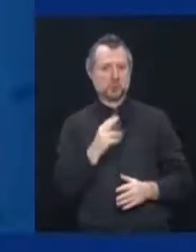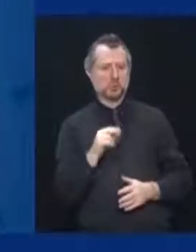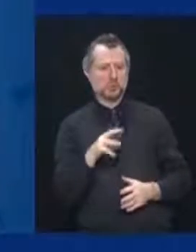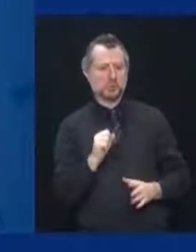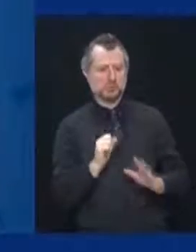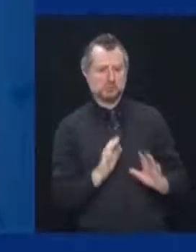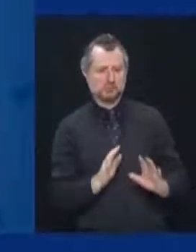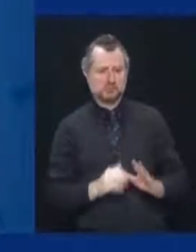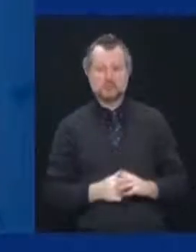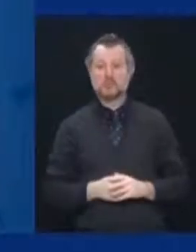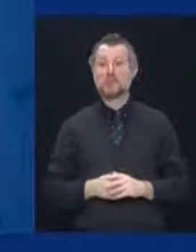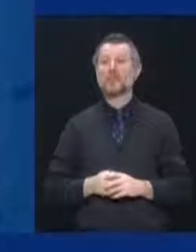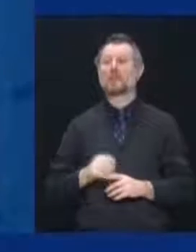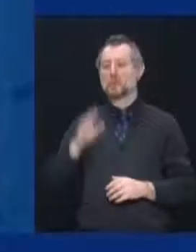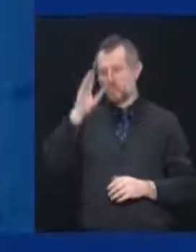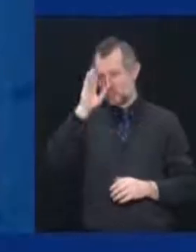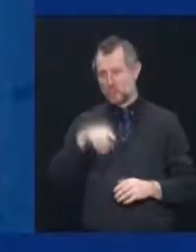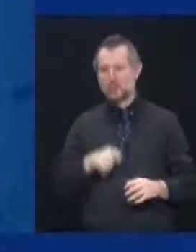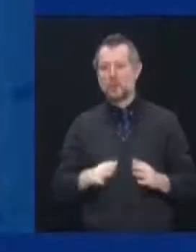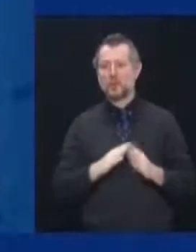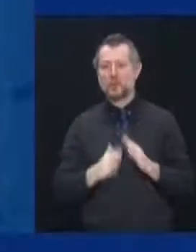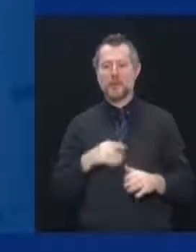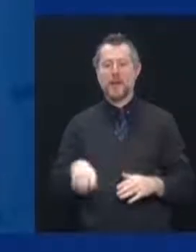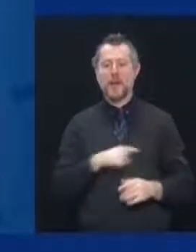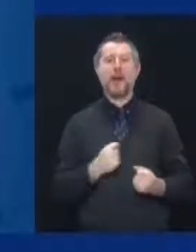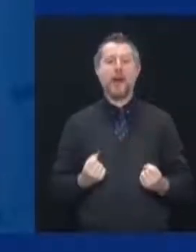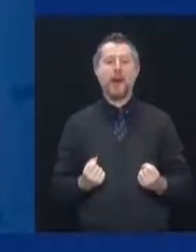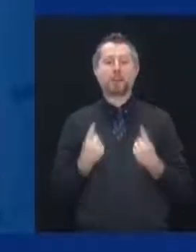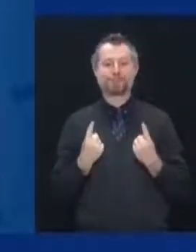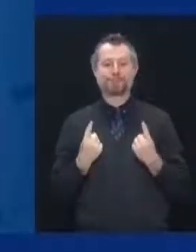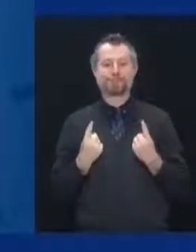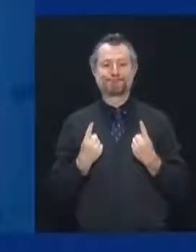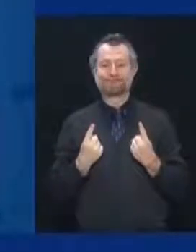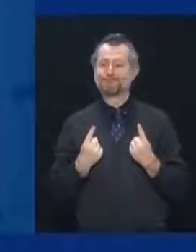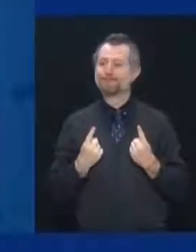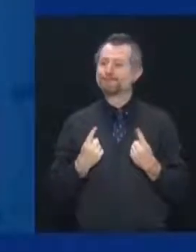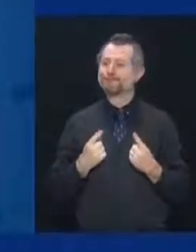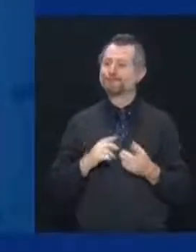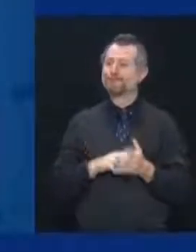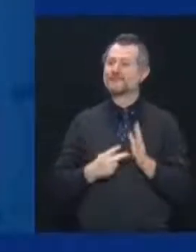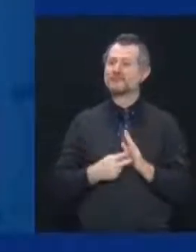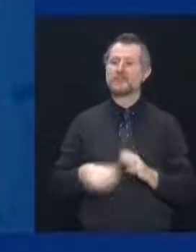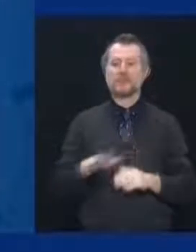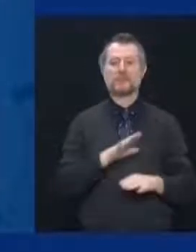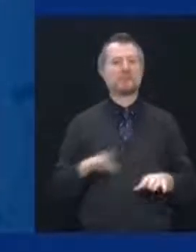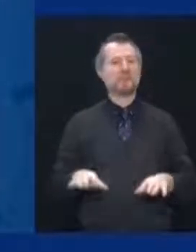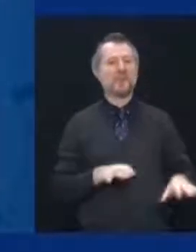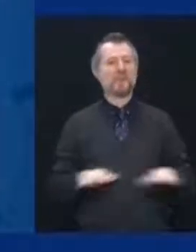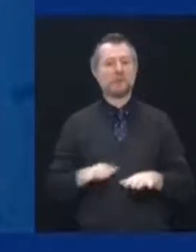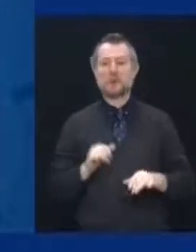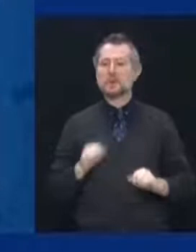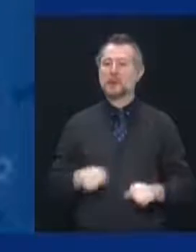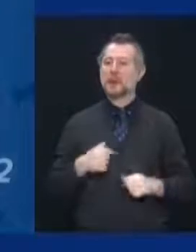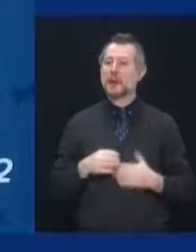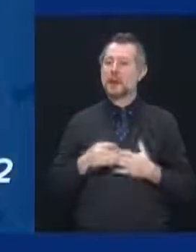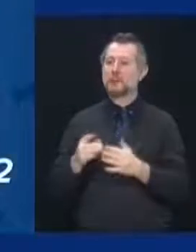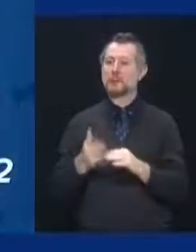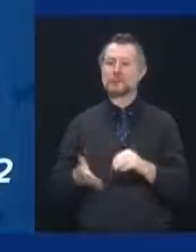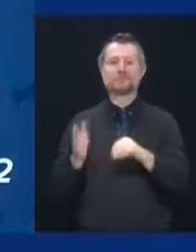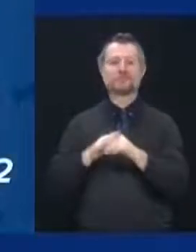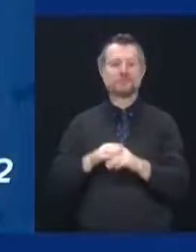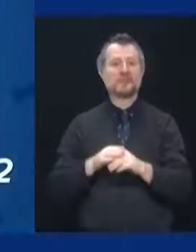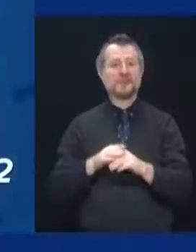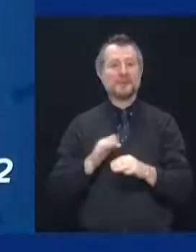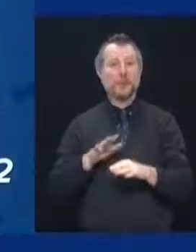the community is understanding that their actions have consequences, and it's good to see that